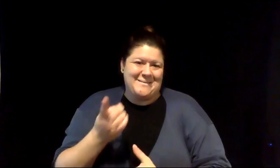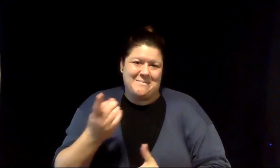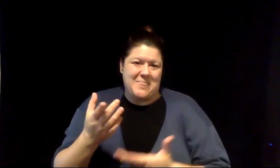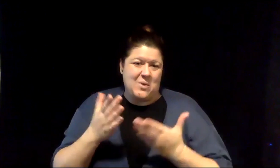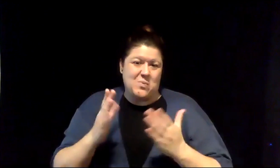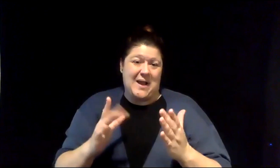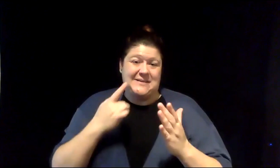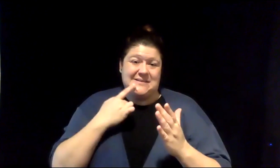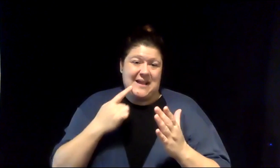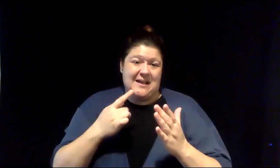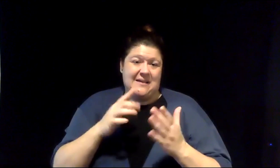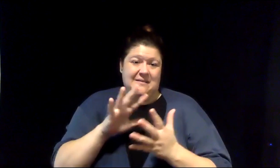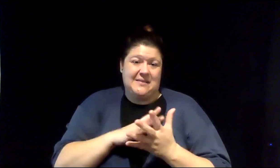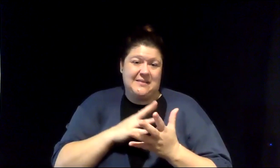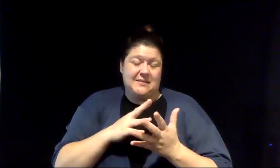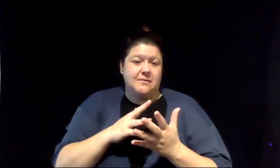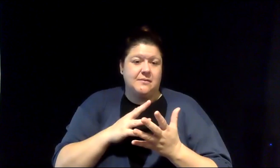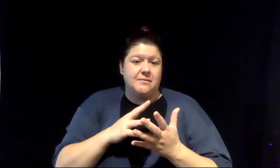the clinic will call you.